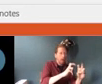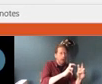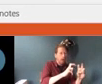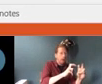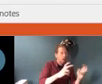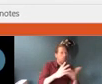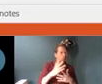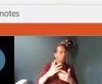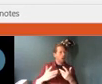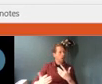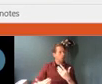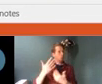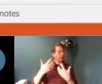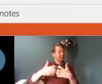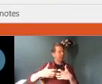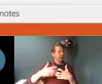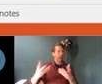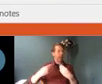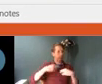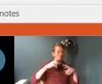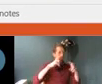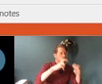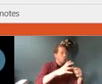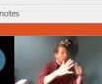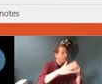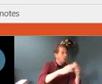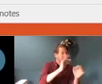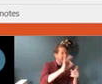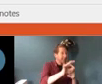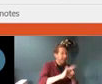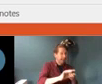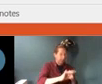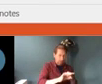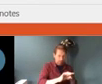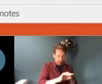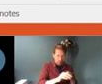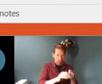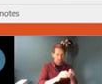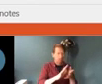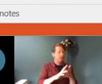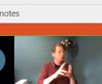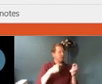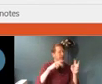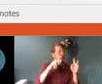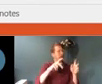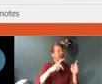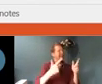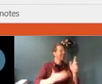sequencing, massively parallel sequencing on these samples. So actually, we unlock a lot of new